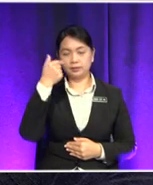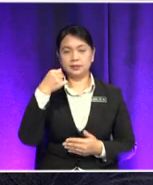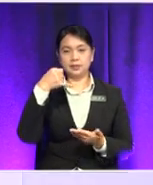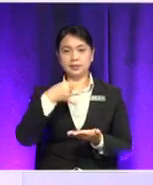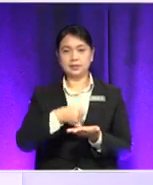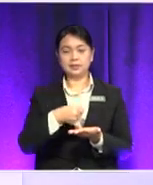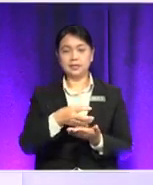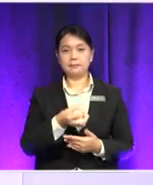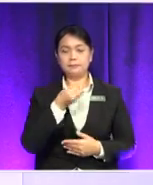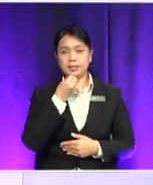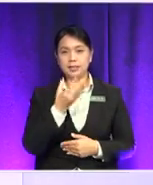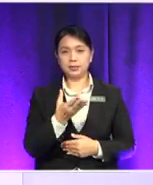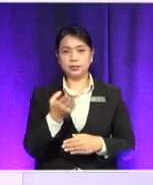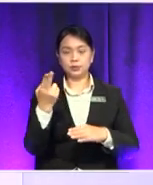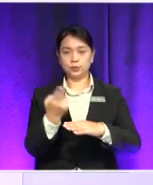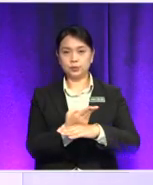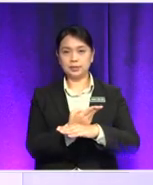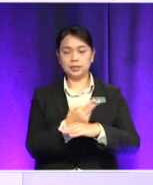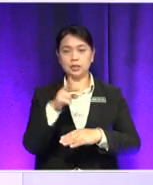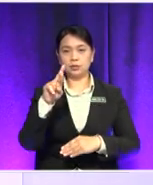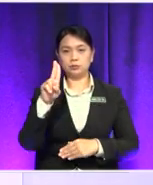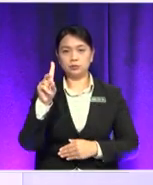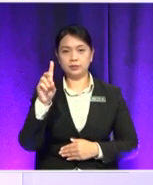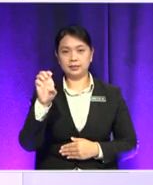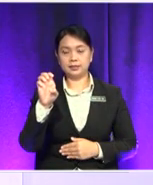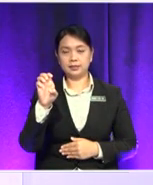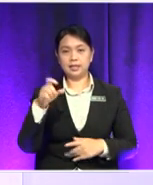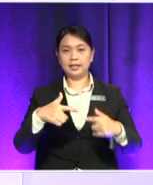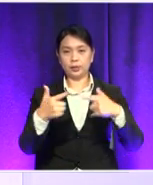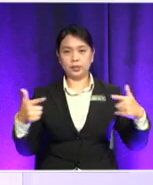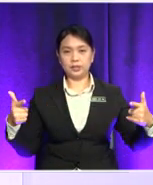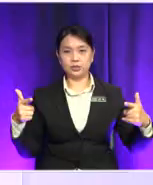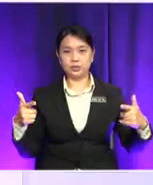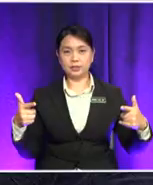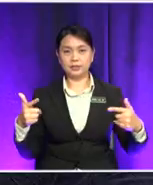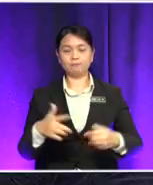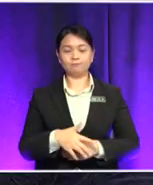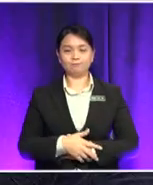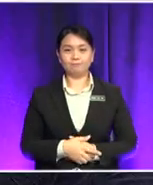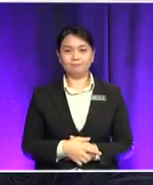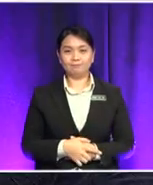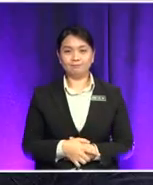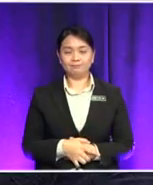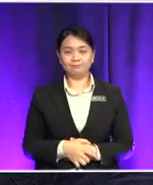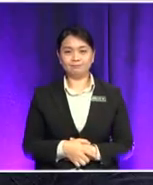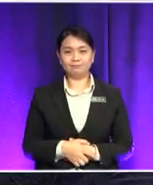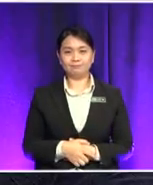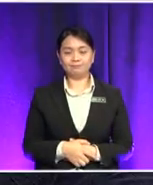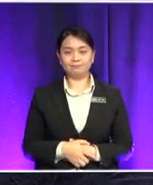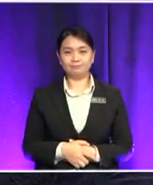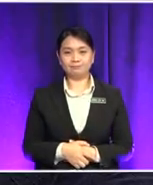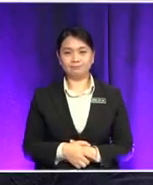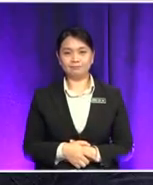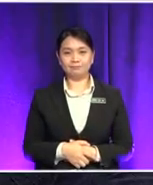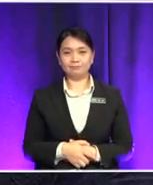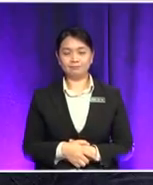mentioned uses rude language. So, no. A big no, right? So, put it away. Okay, I've already hidden that. Thank you,